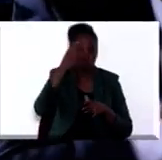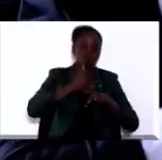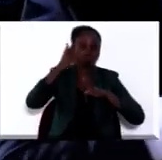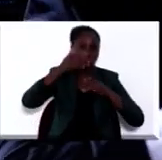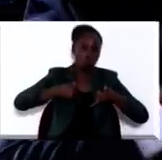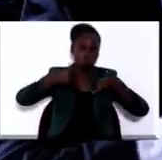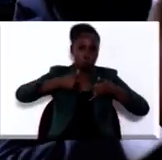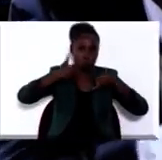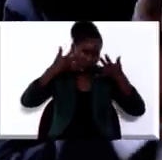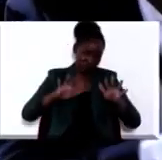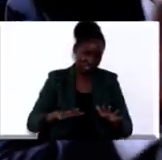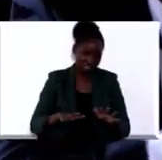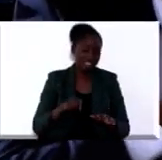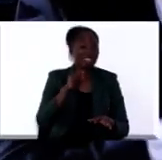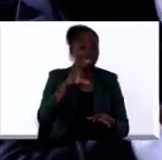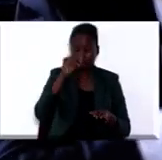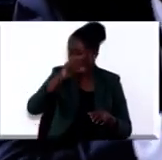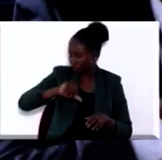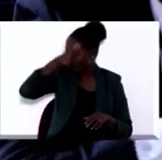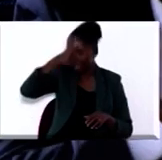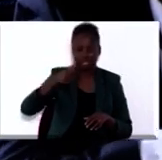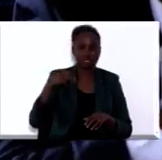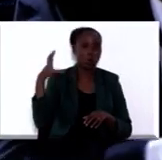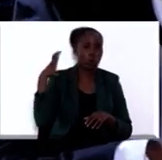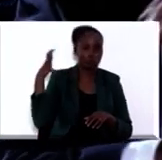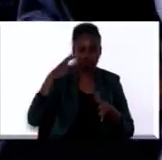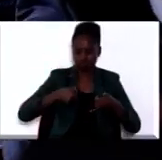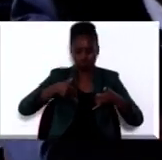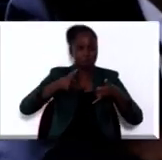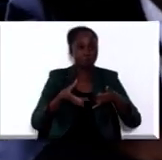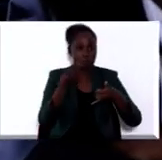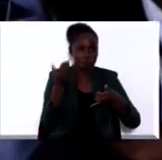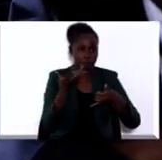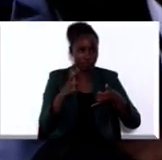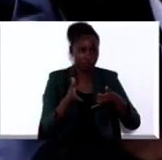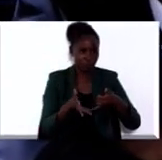number one provincial commissioner in South Africa.